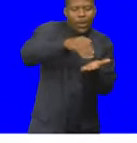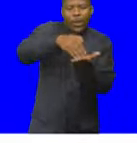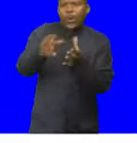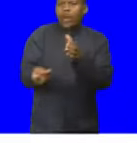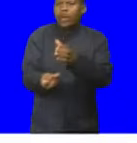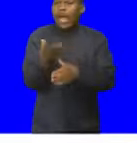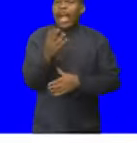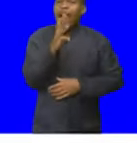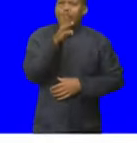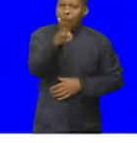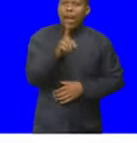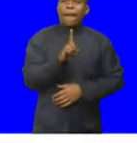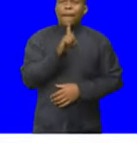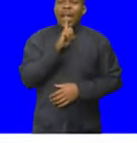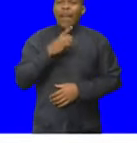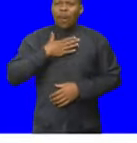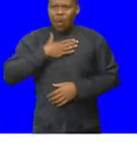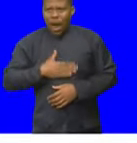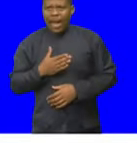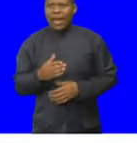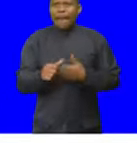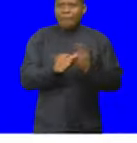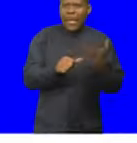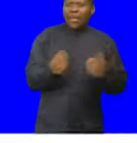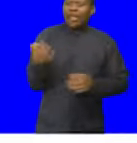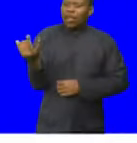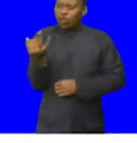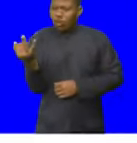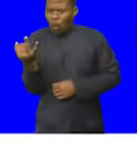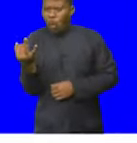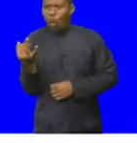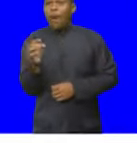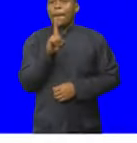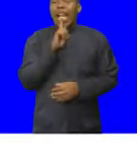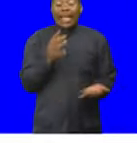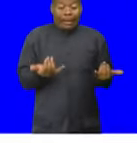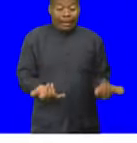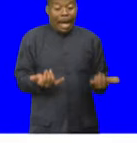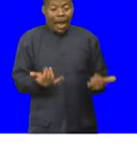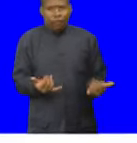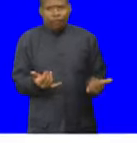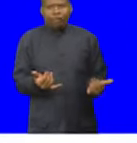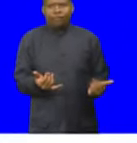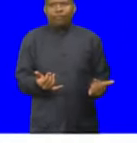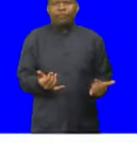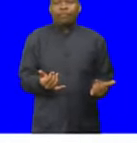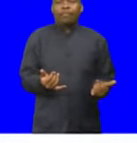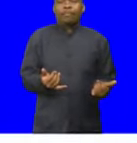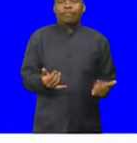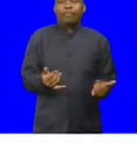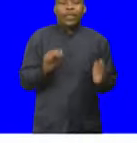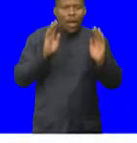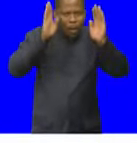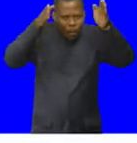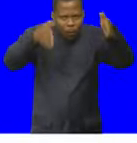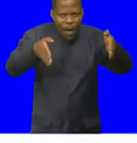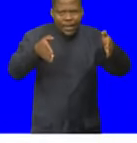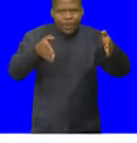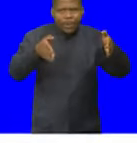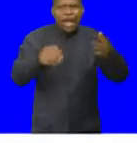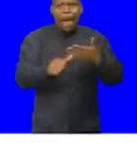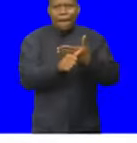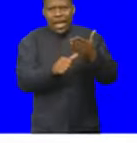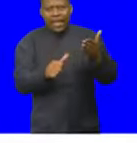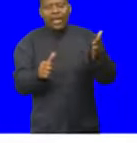pilot sitayenda inyanga letimbili kungulo February na-March. So ke nyalo sesiqedile lokho sesikuku-April njengoba